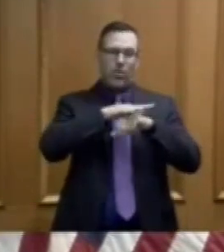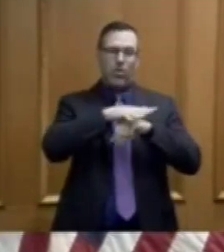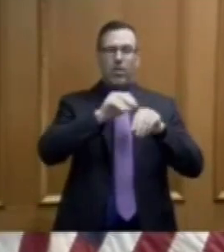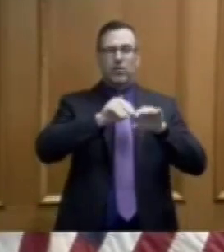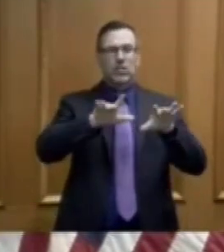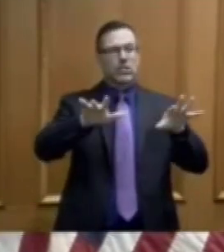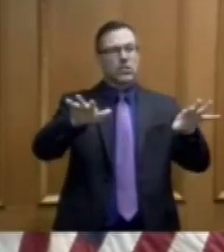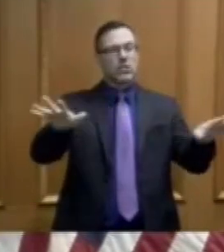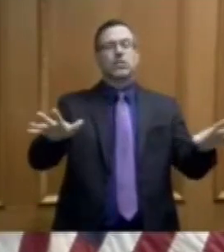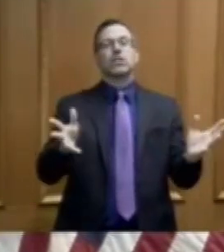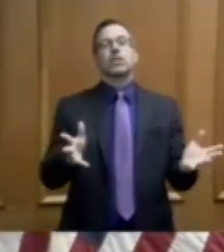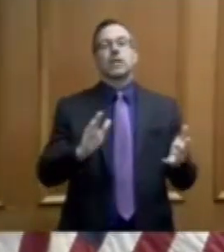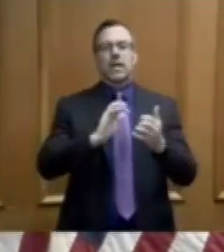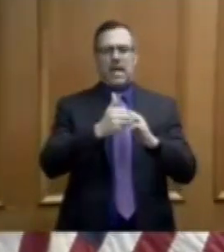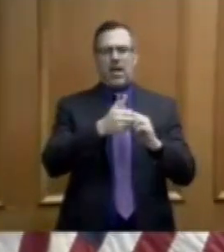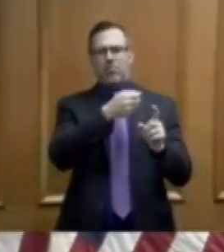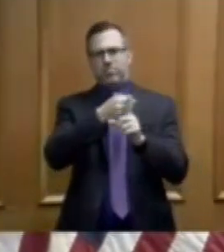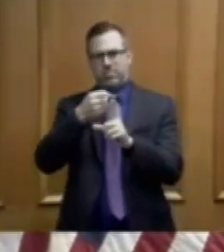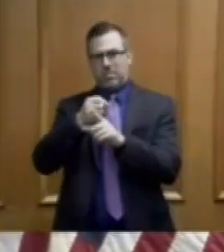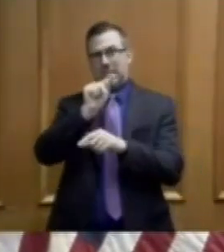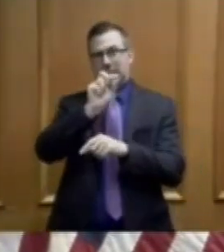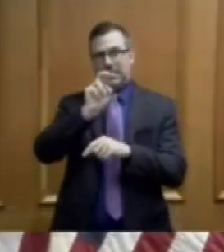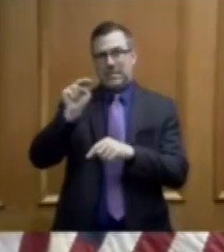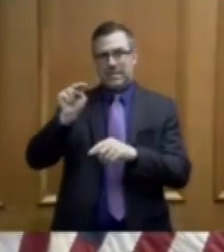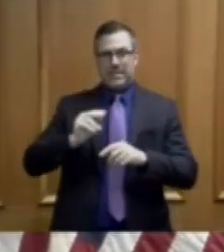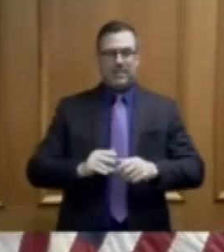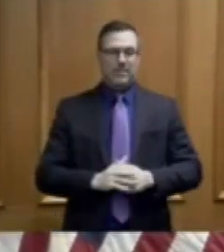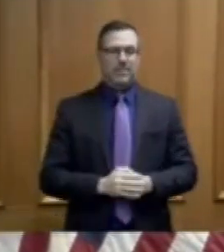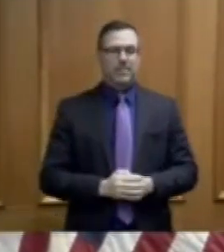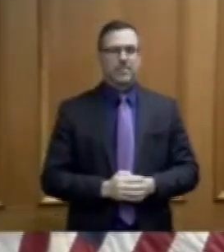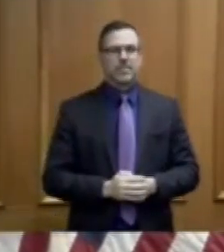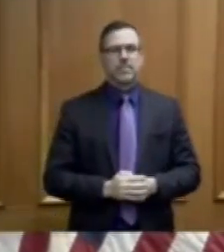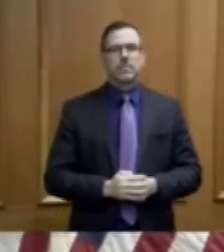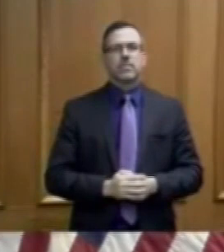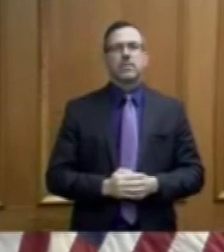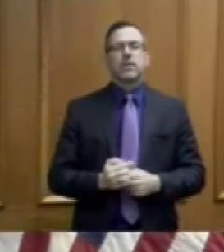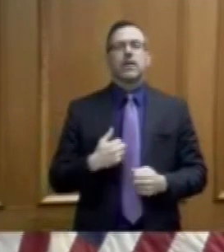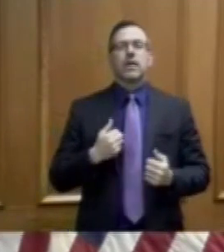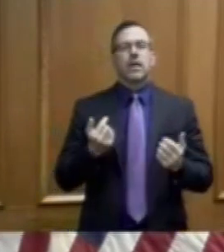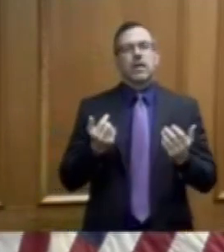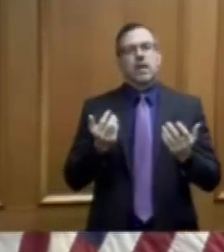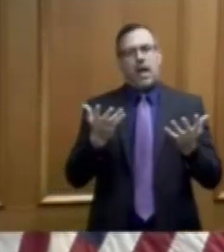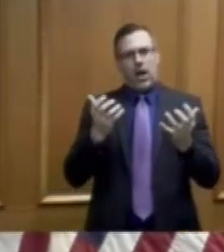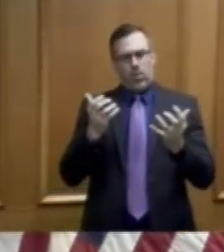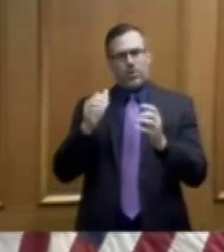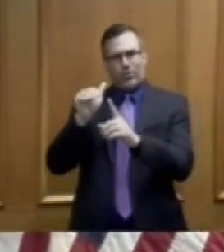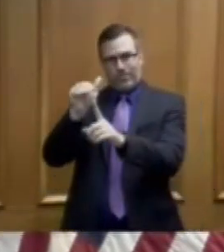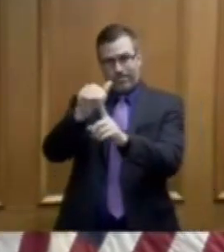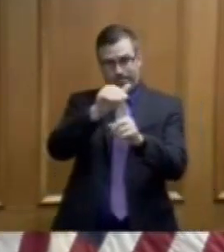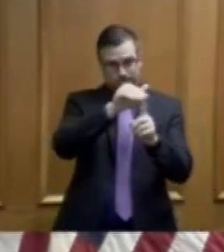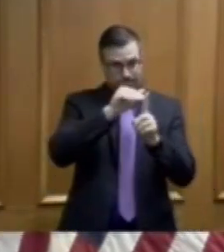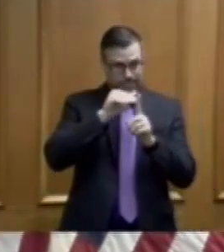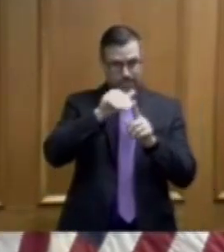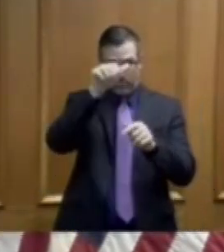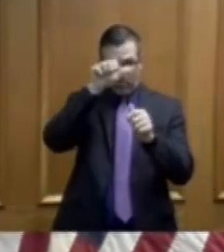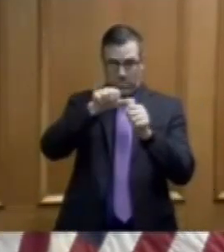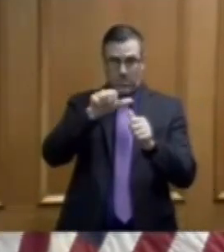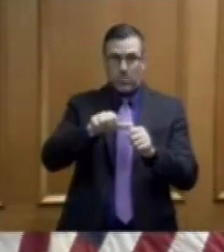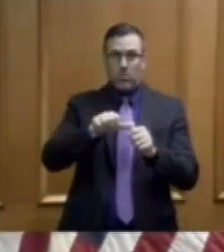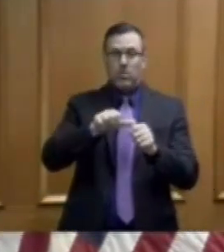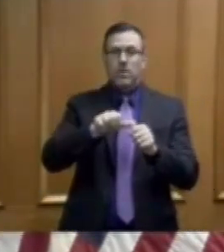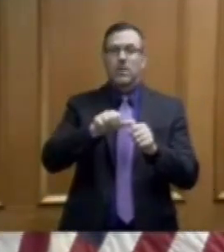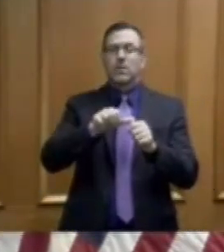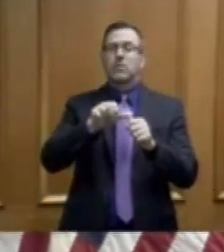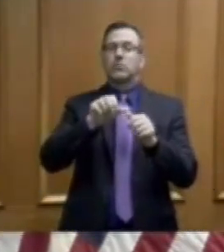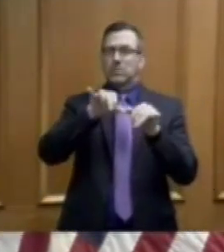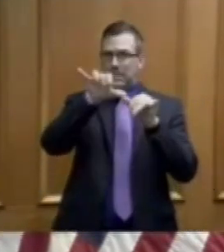it affects Tennesseans. I want to remind every citizen in our state that our Safer at Home